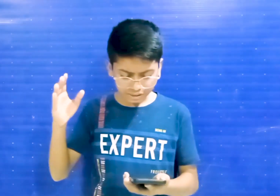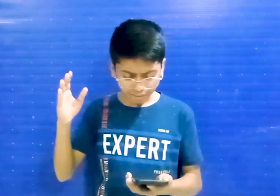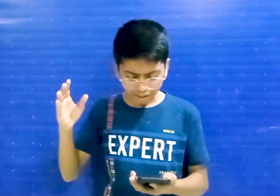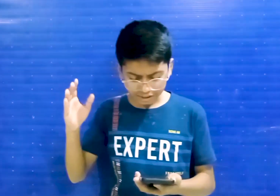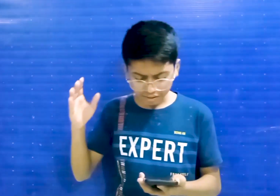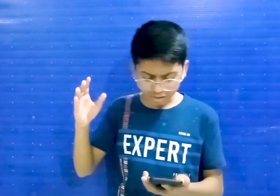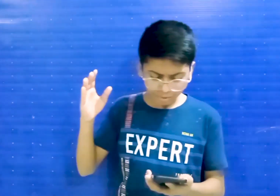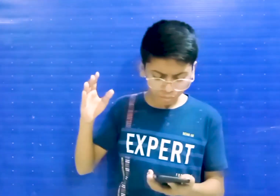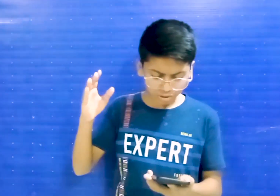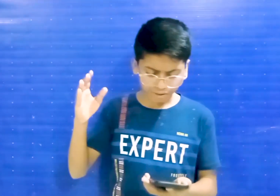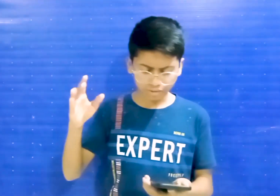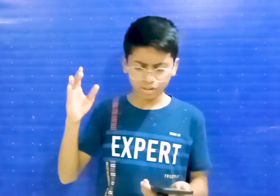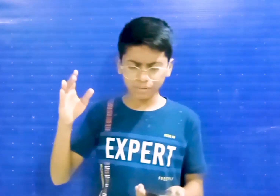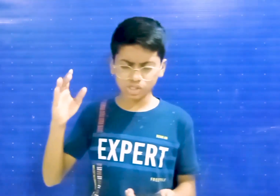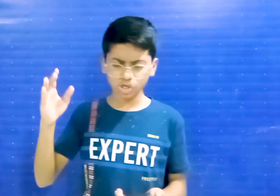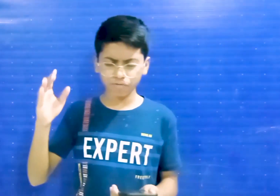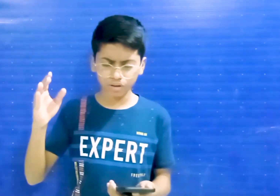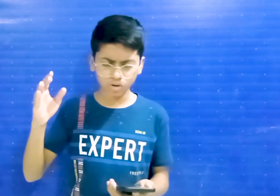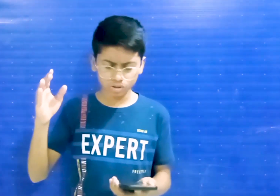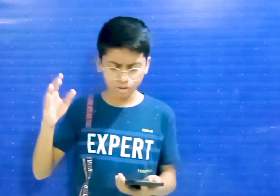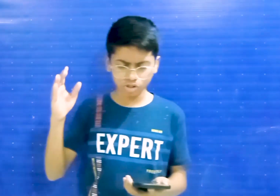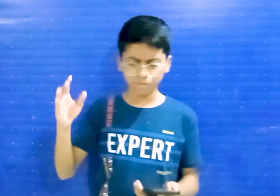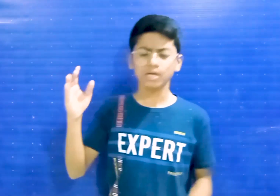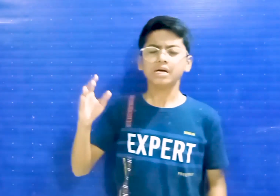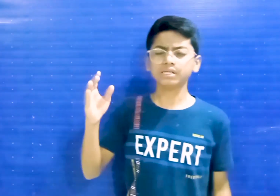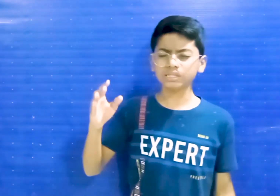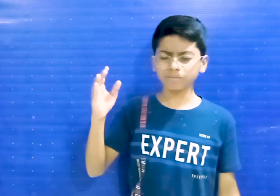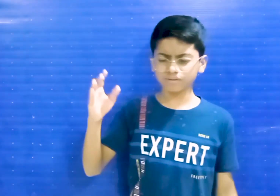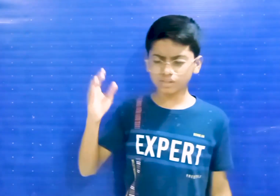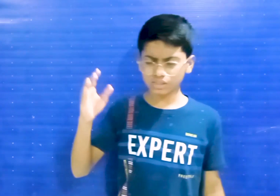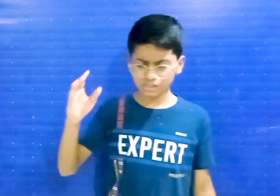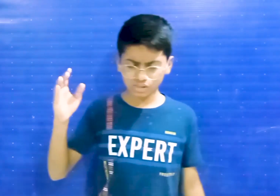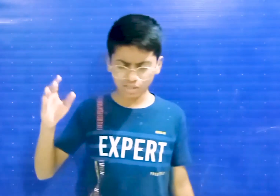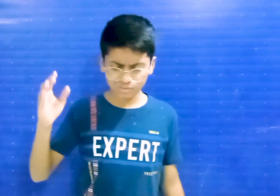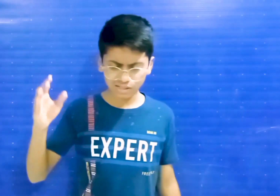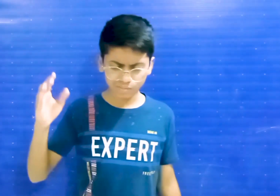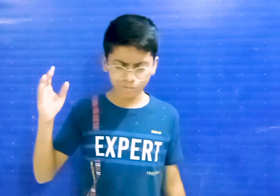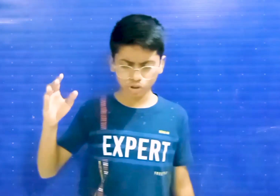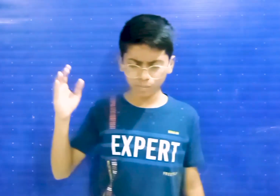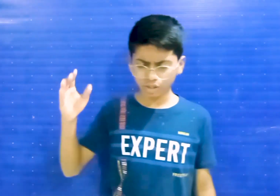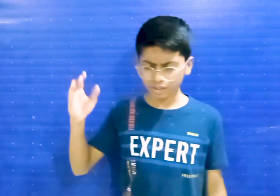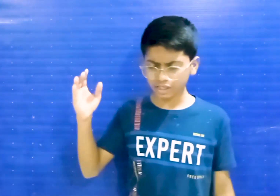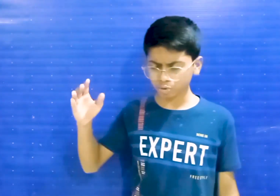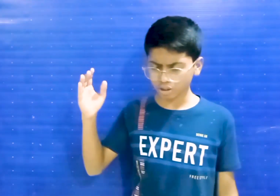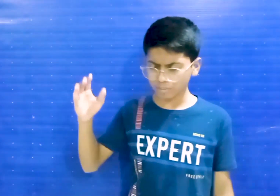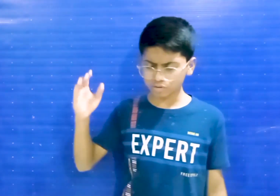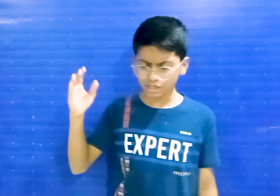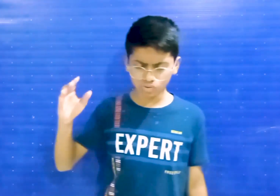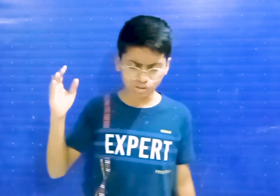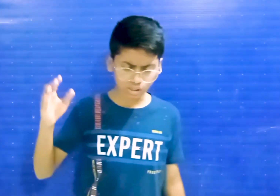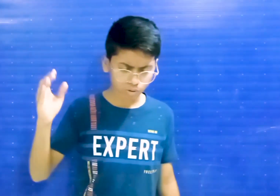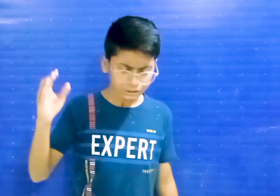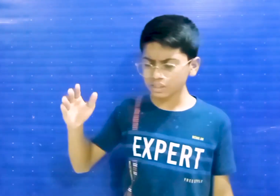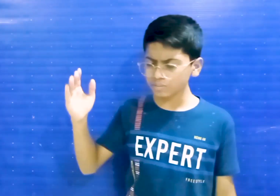Stirred within them and they will be more effective in the ministry of gospel in the name of Jesus Christ. Thank you, Jesus. Thank you, Jesus. Thank you, Jesus. Thank you,